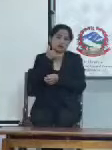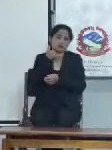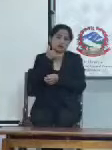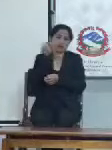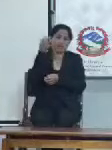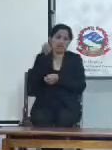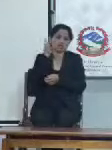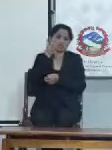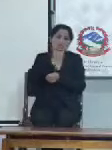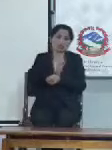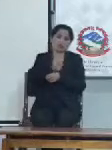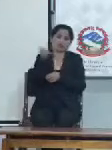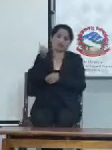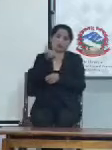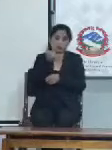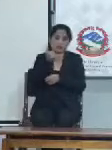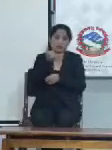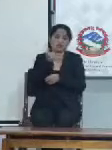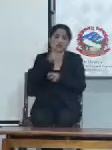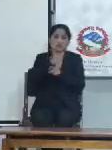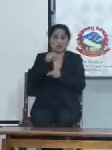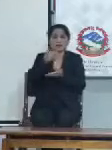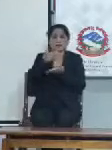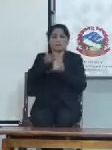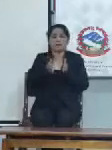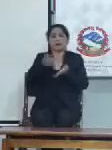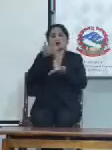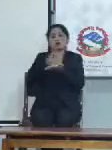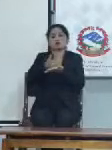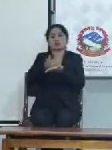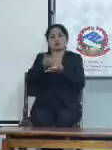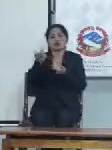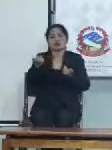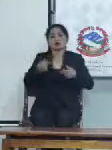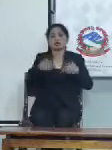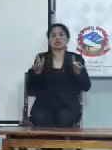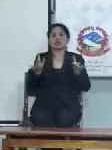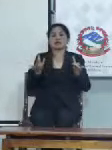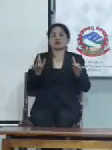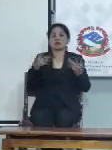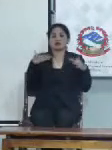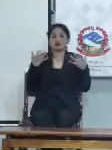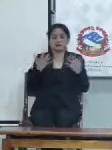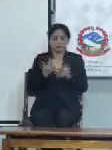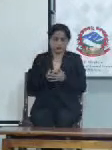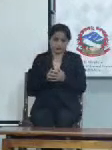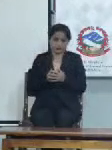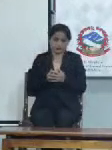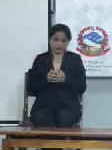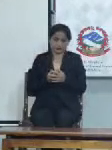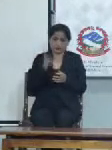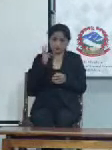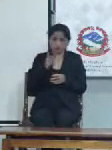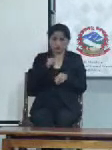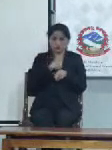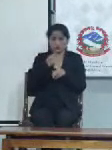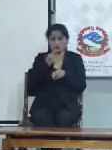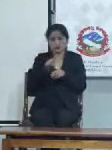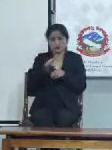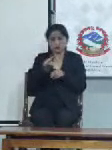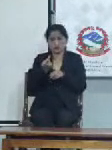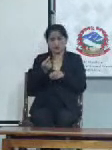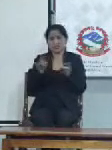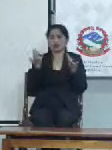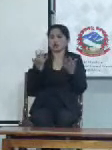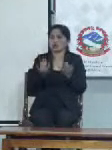do? Then what to do? Look, one pregnant woman